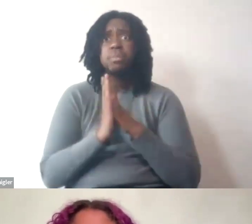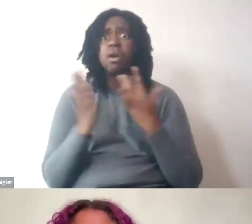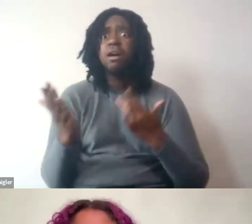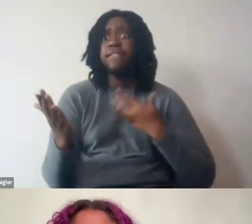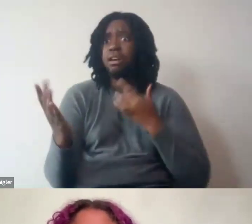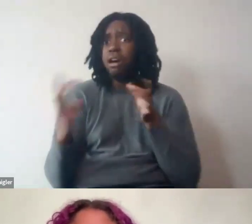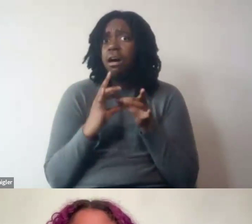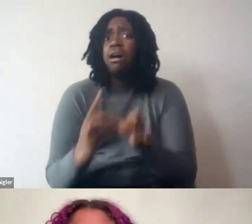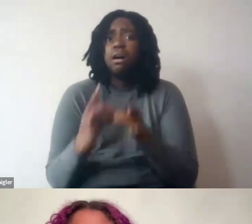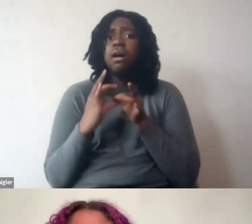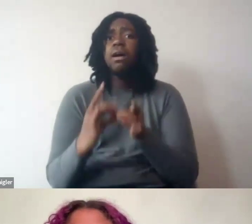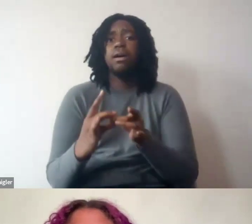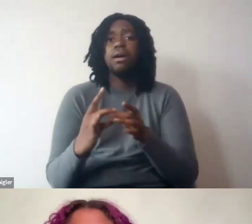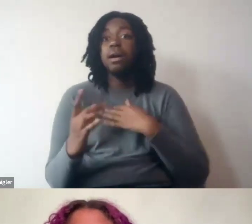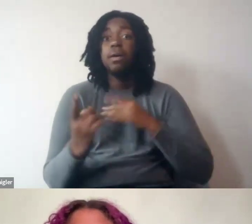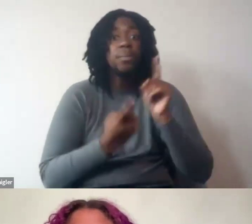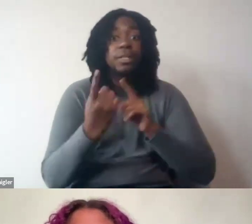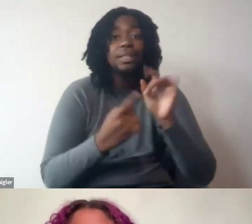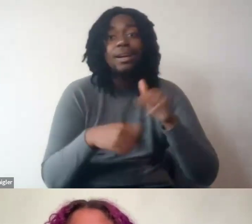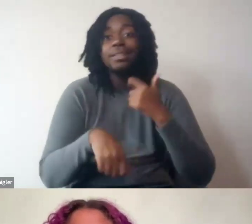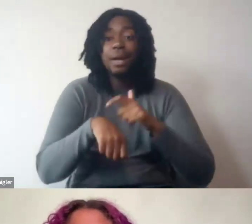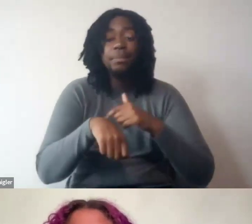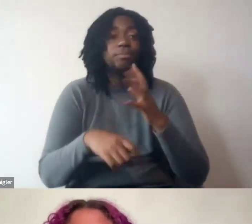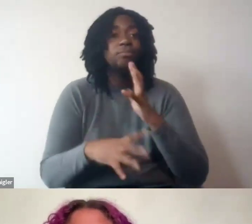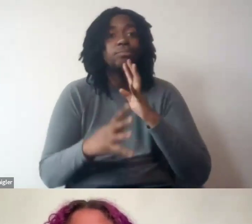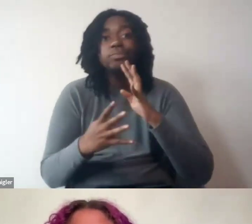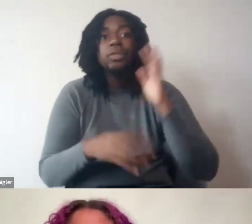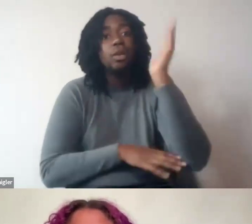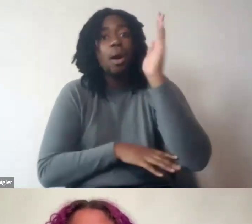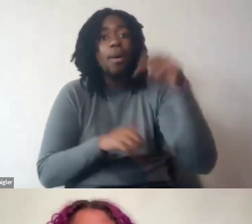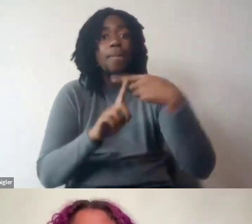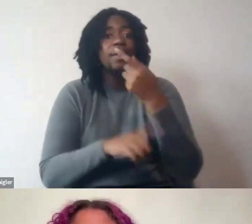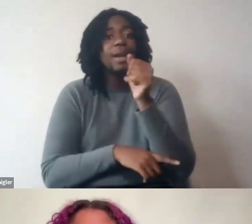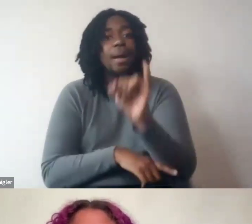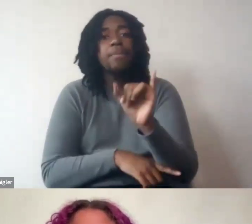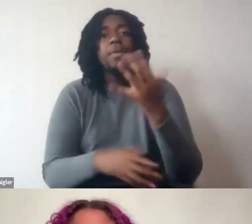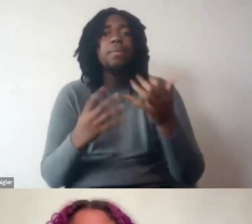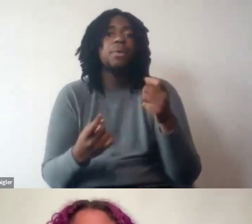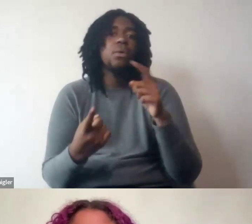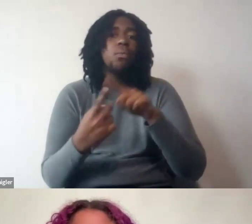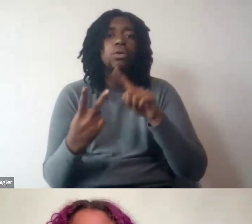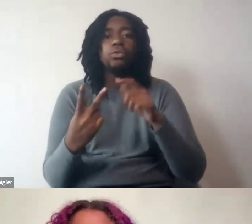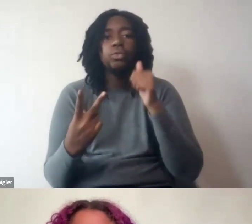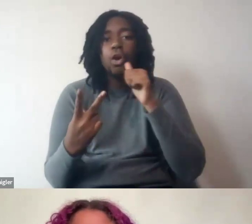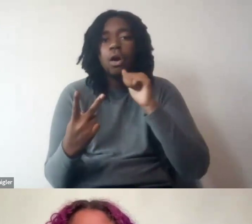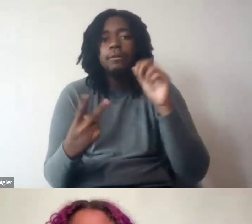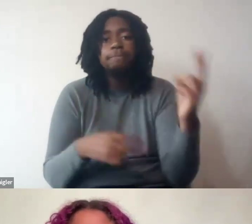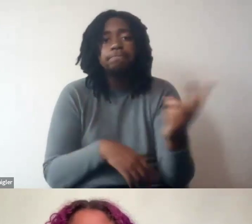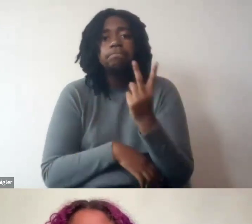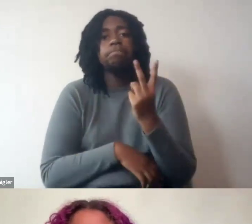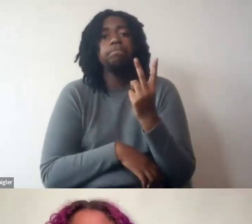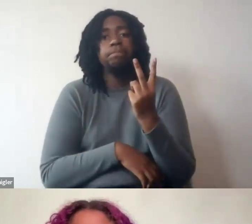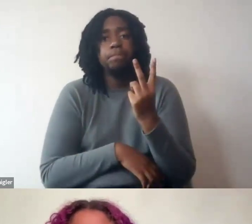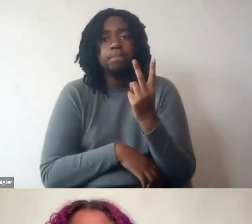In person. Anytime I've talked about GABI afterwards, I'll usually have like one or two girls. I